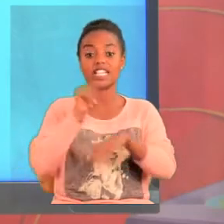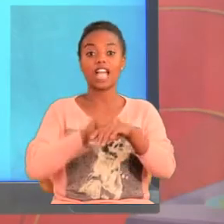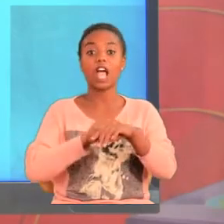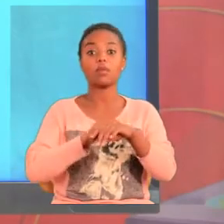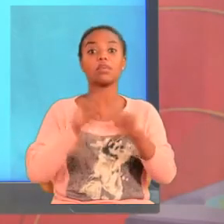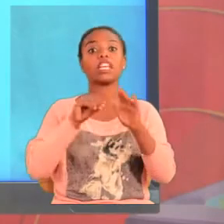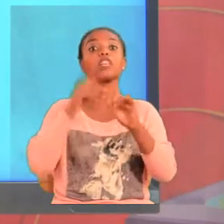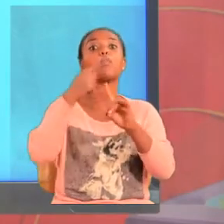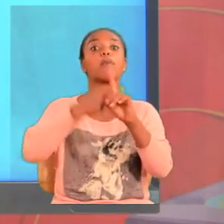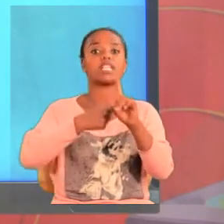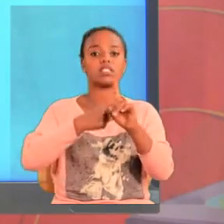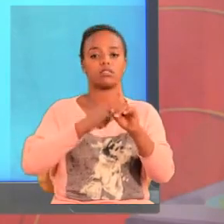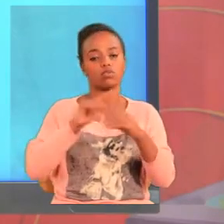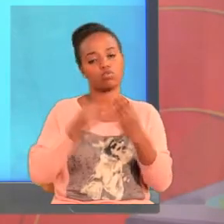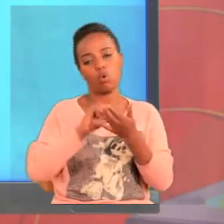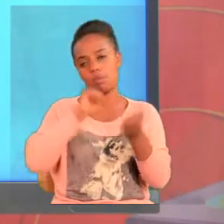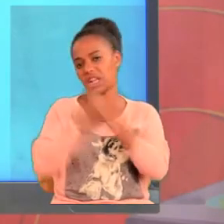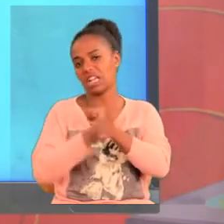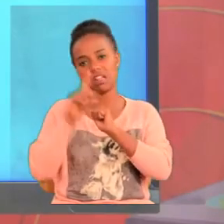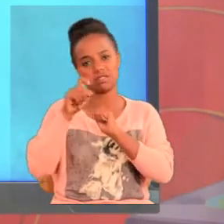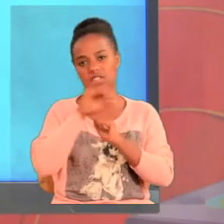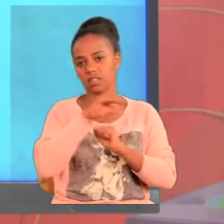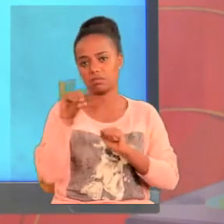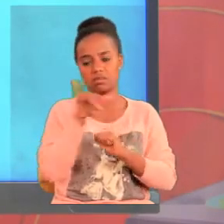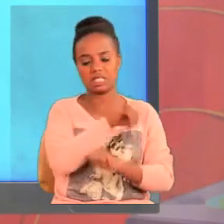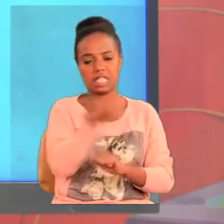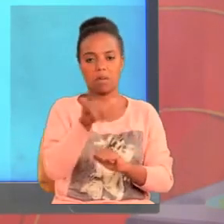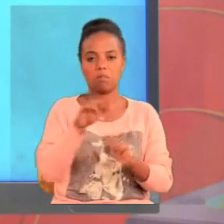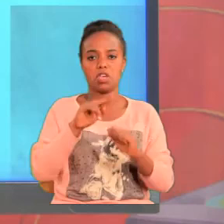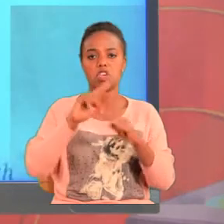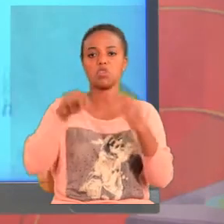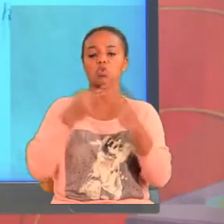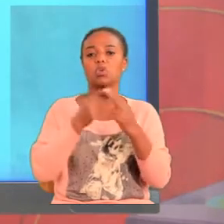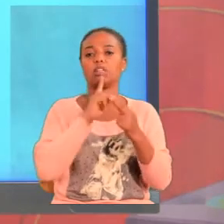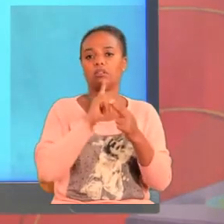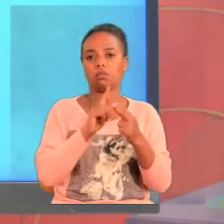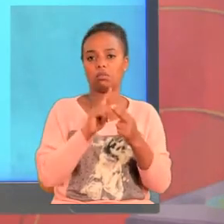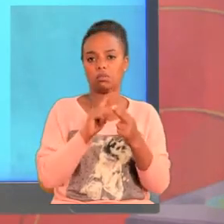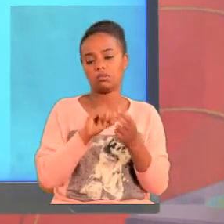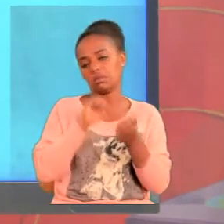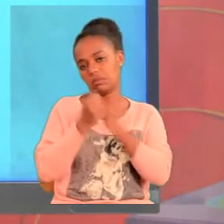so no need of conversion, they are in the same unit. So